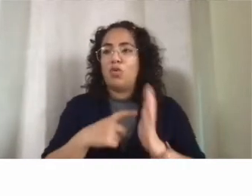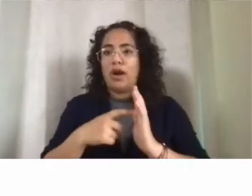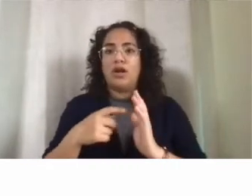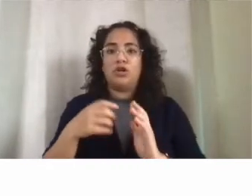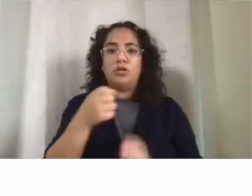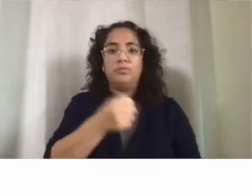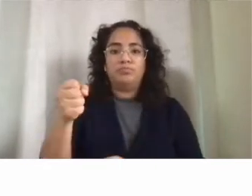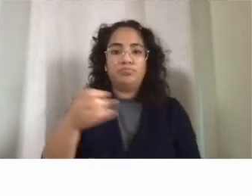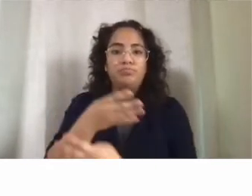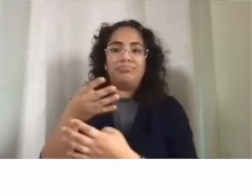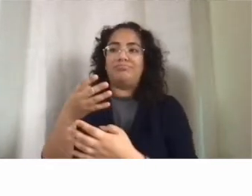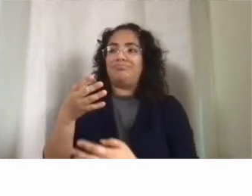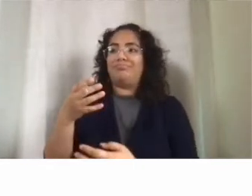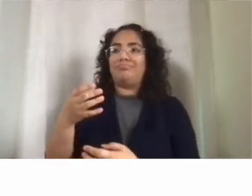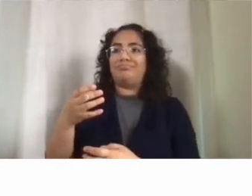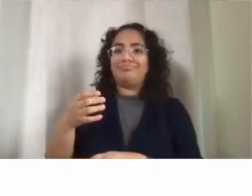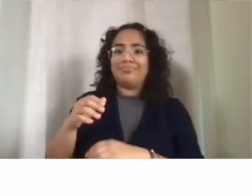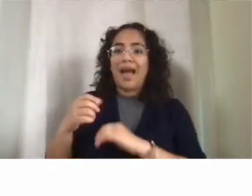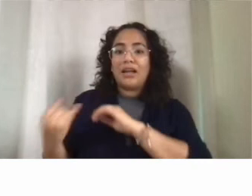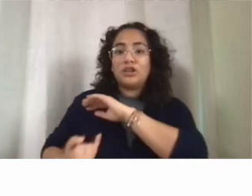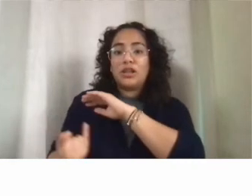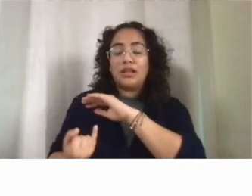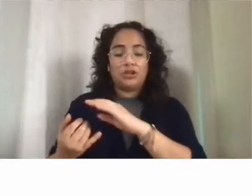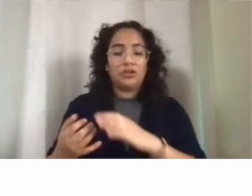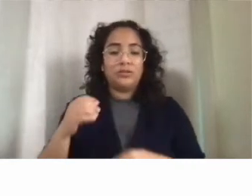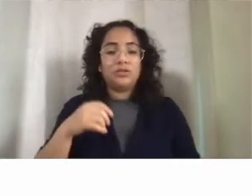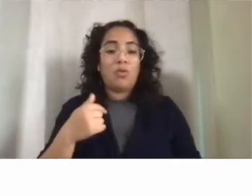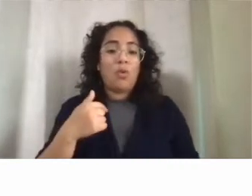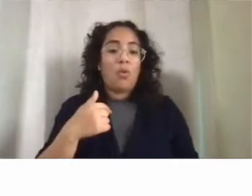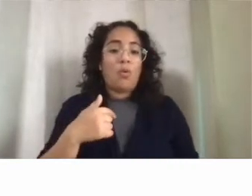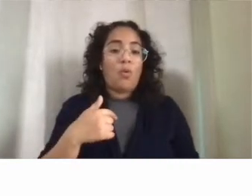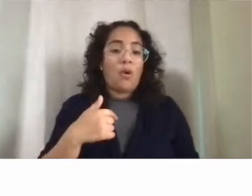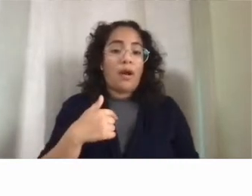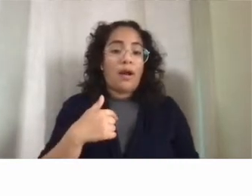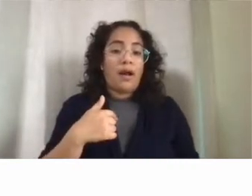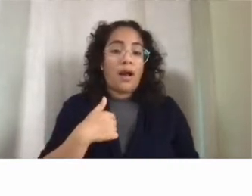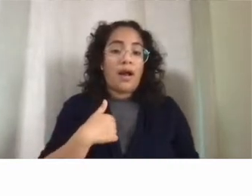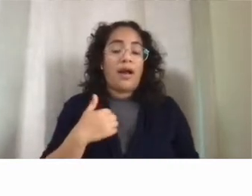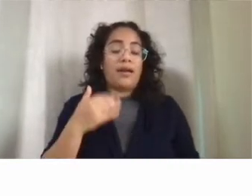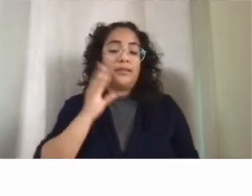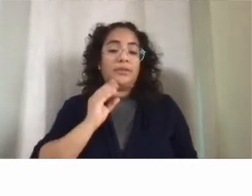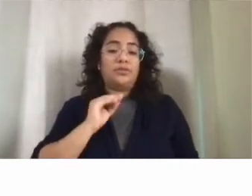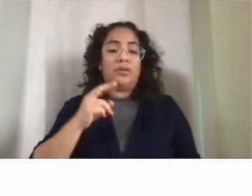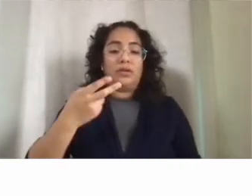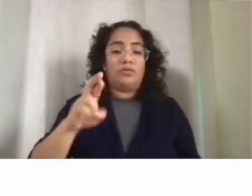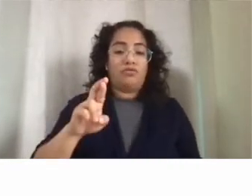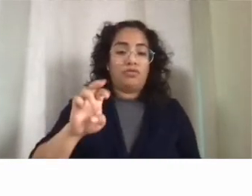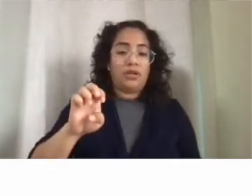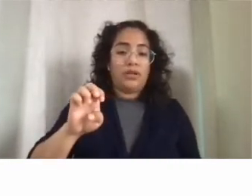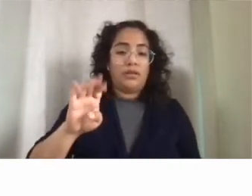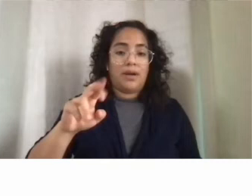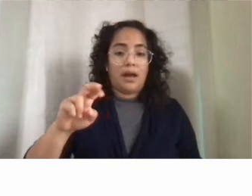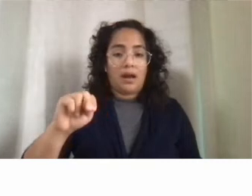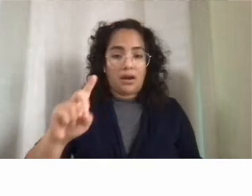for instance, experienced the Paxlovid rebound, and my rebound wasn't like President Biden's,